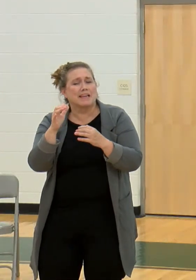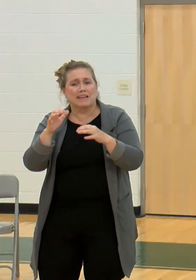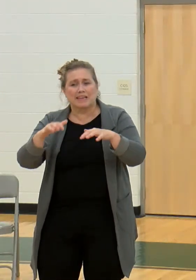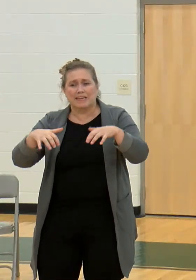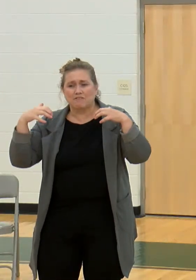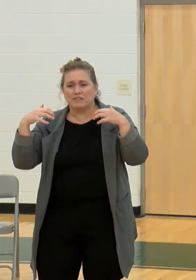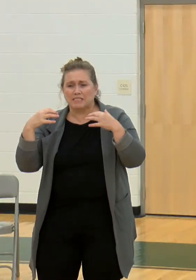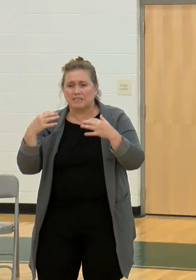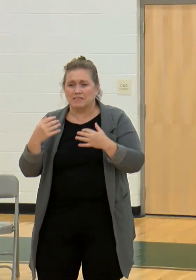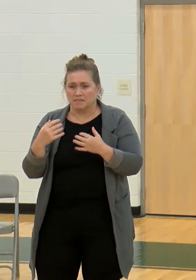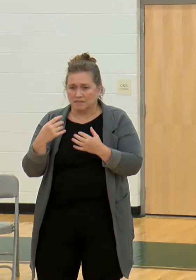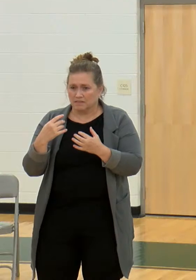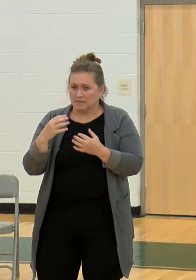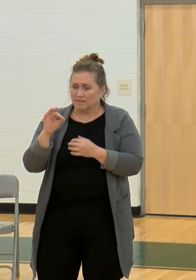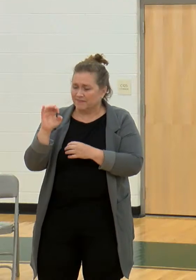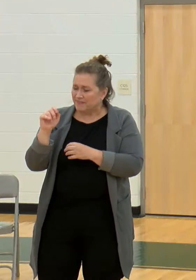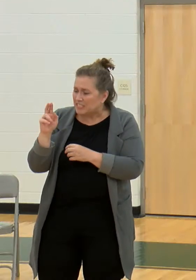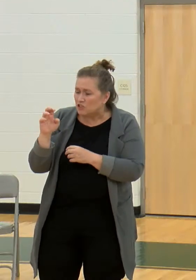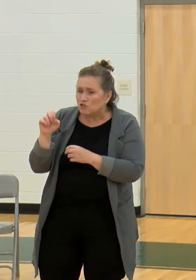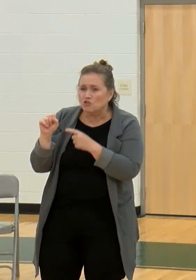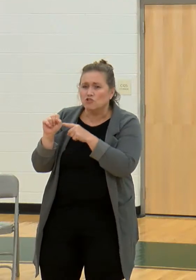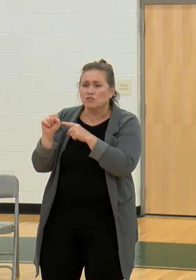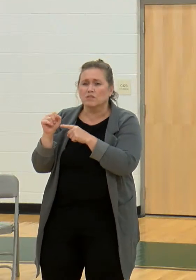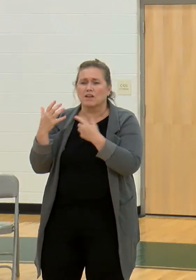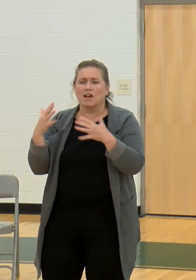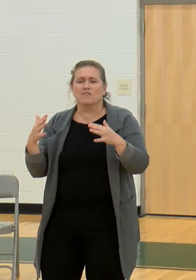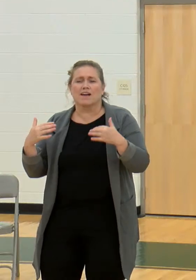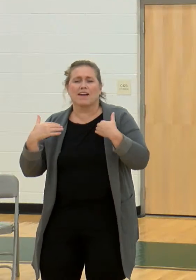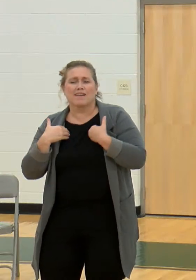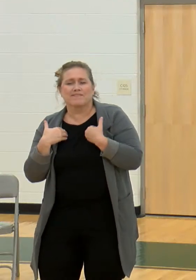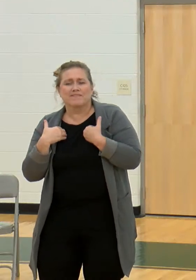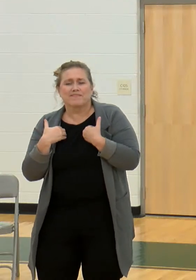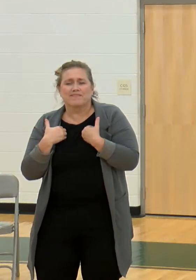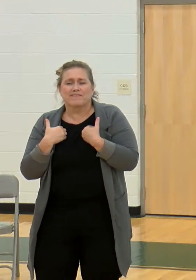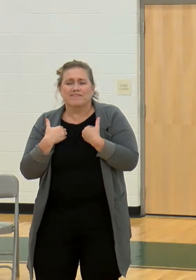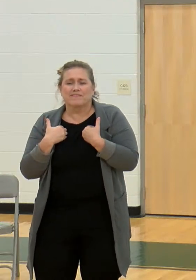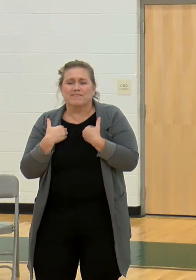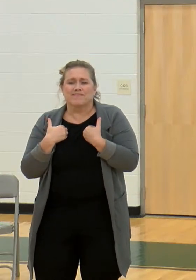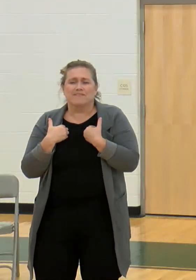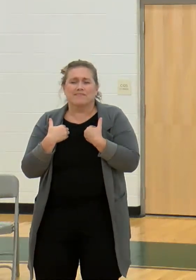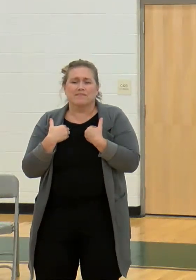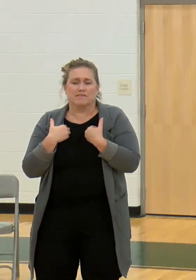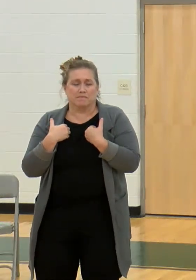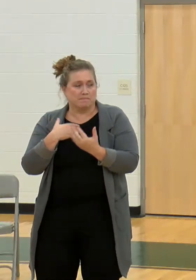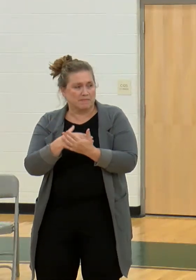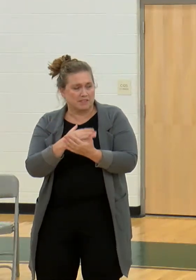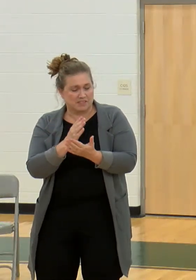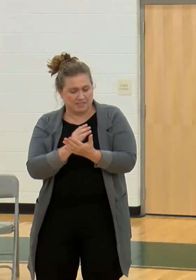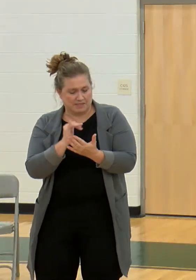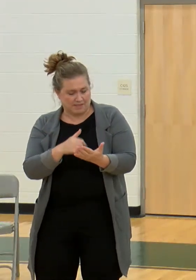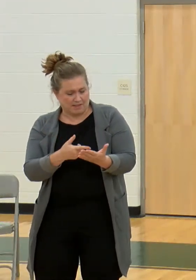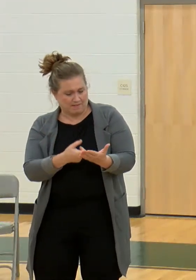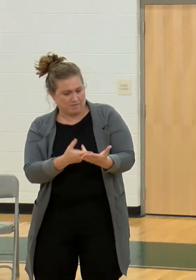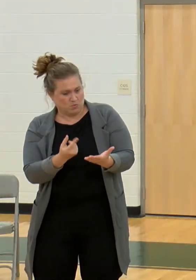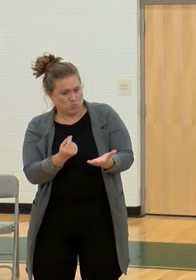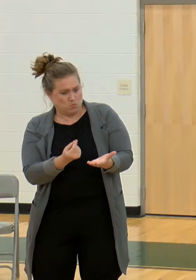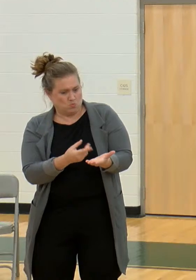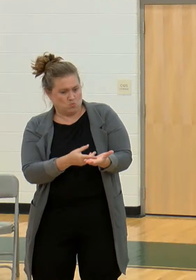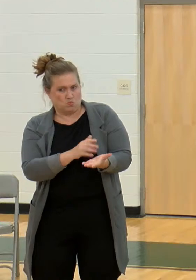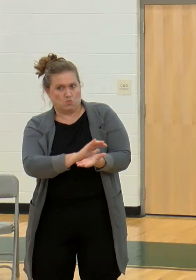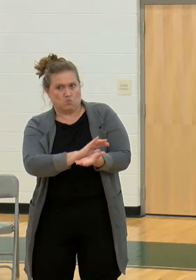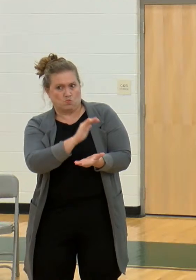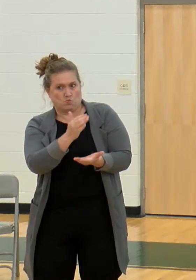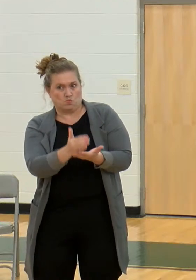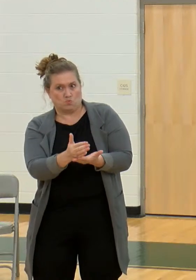features that already exist in Hill Street Park, and of course the budget limitations. But we think we've